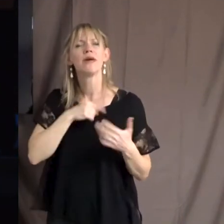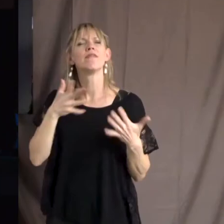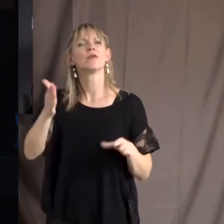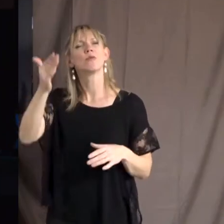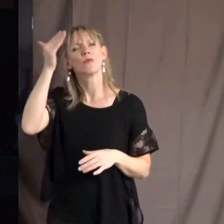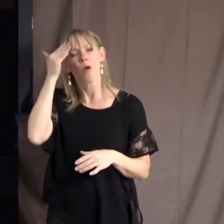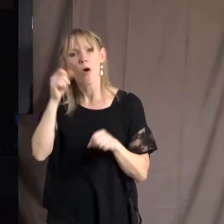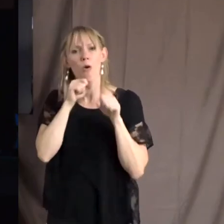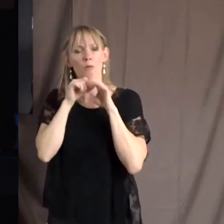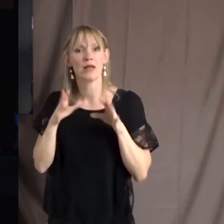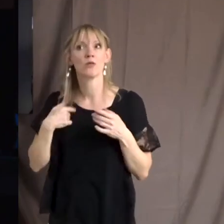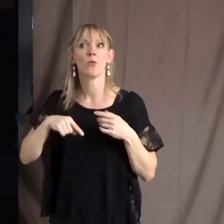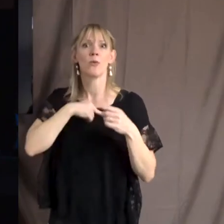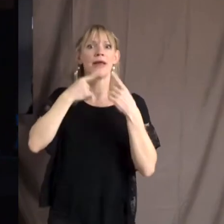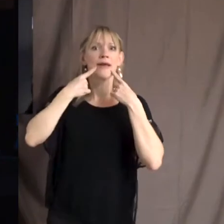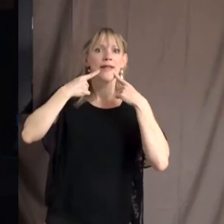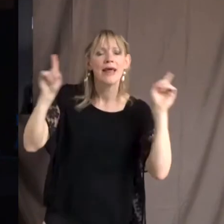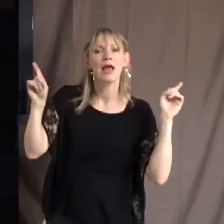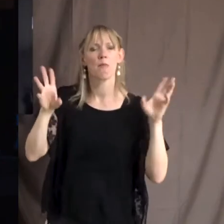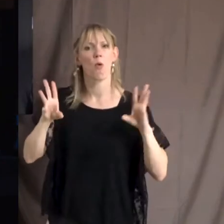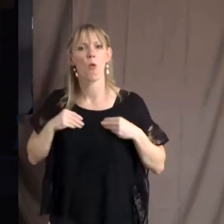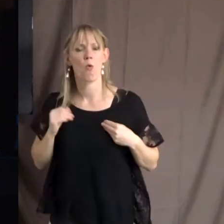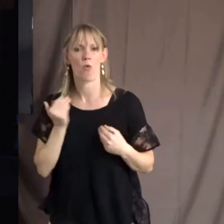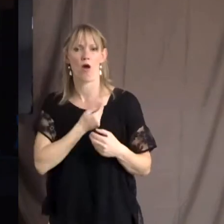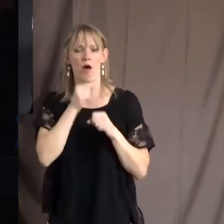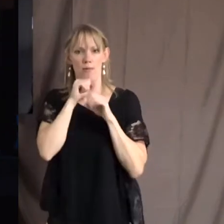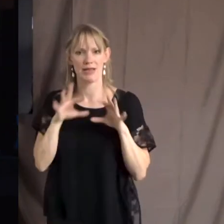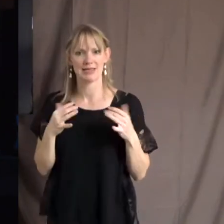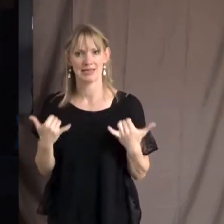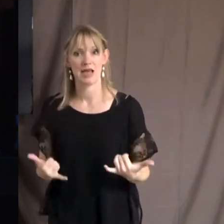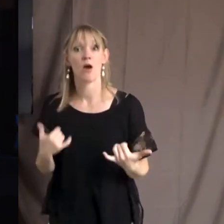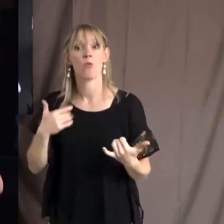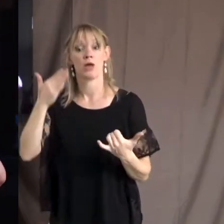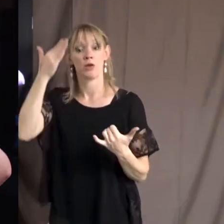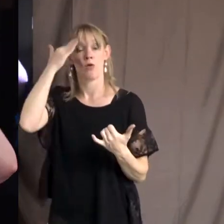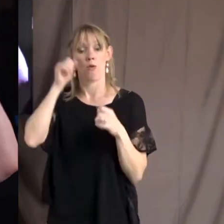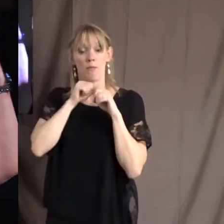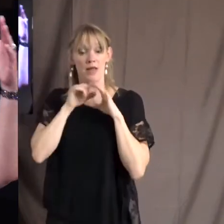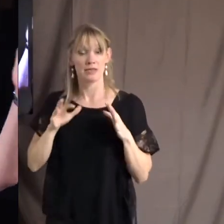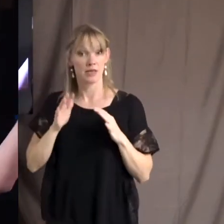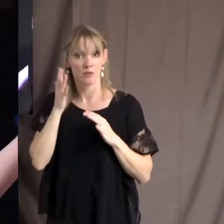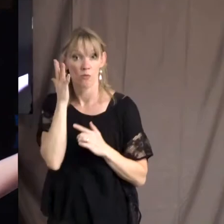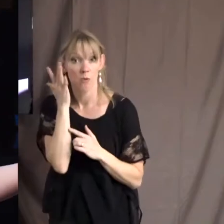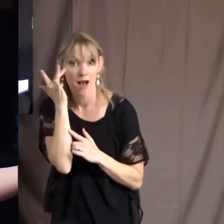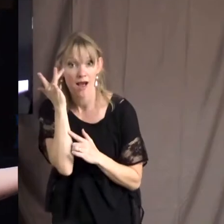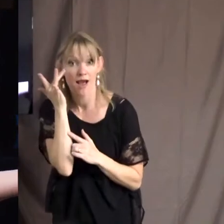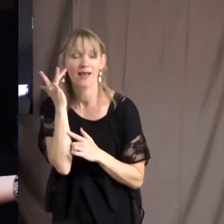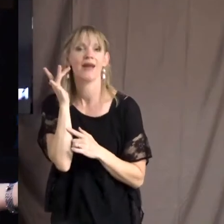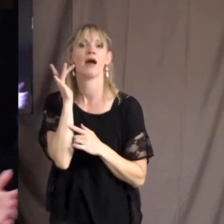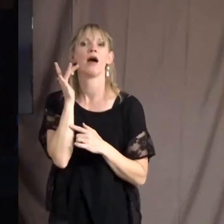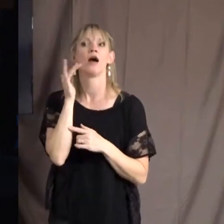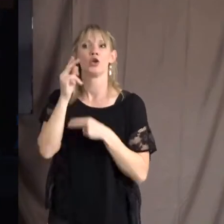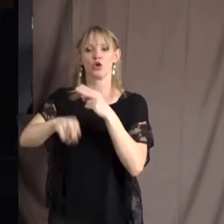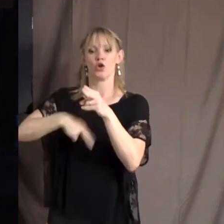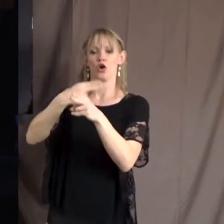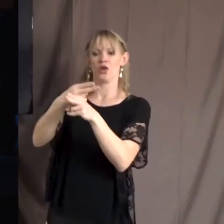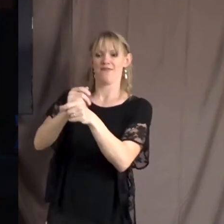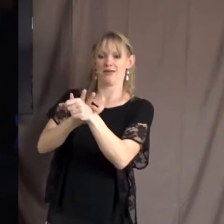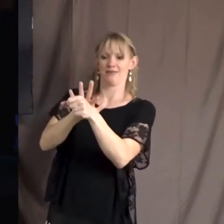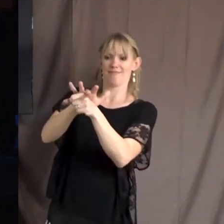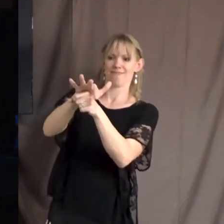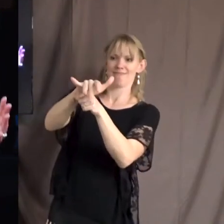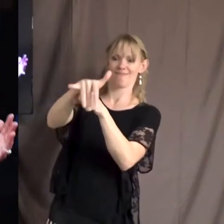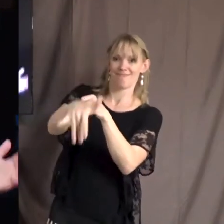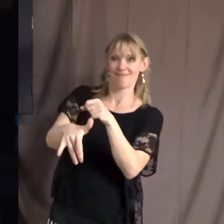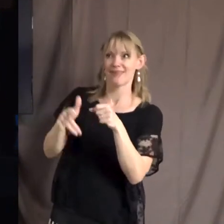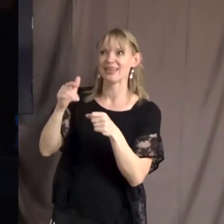and we claim and own those blessings now. We know that those blessings are because the infinite wealth of the universe, the infinite